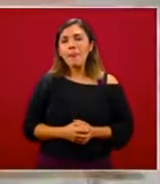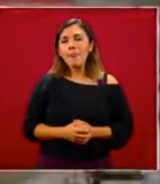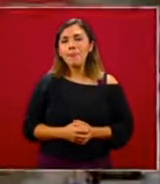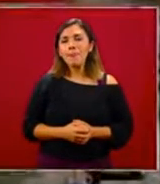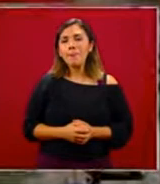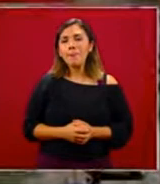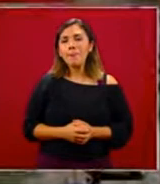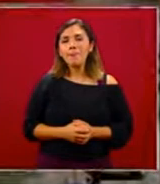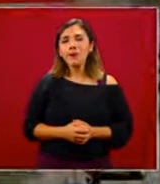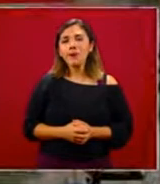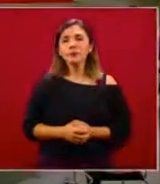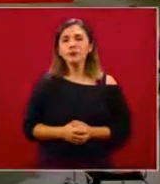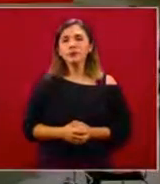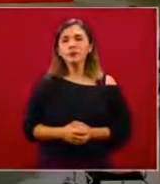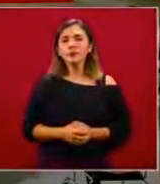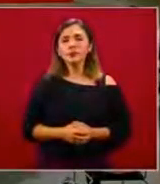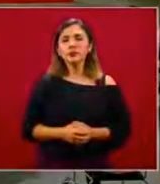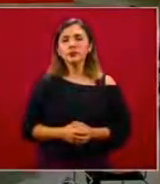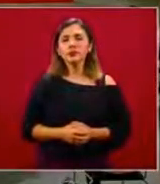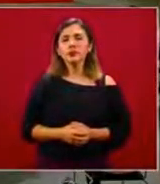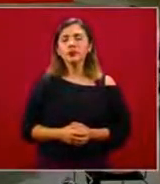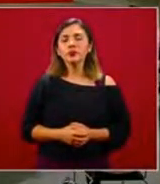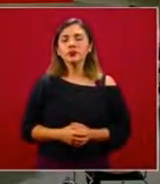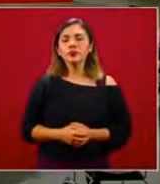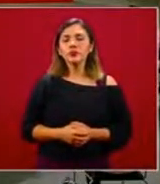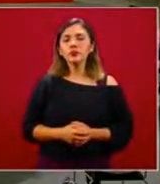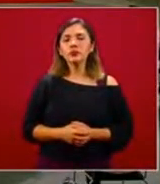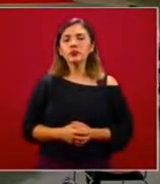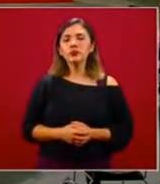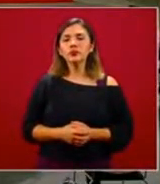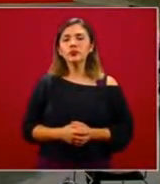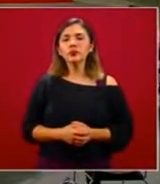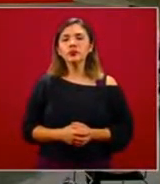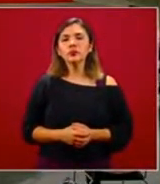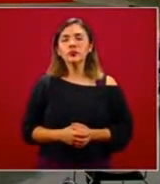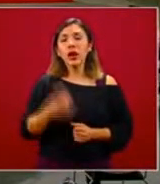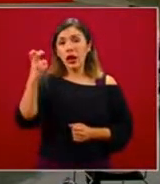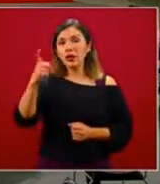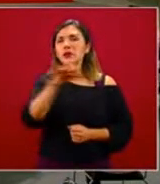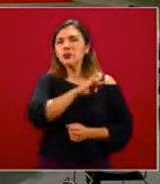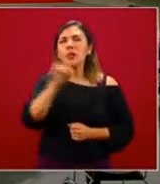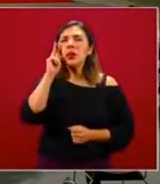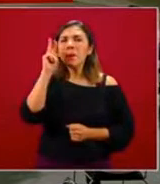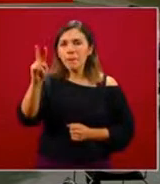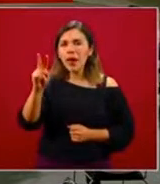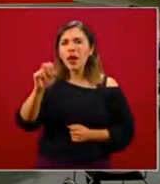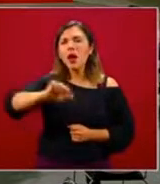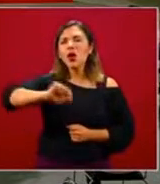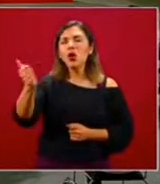but have not been yet confirmed. In the next slide, we can see the confirmed cases, though.